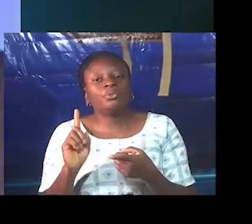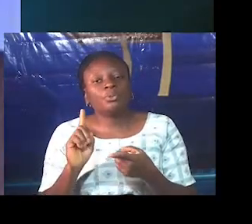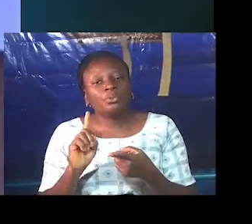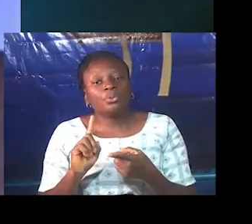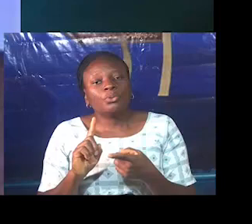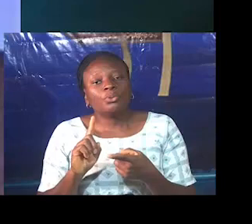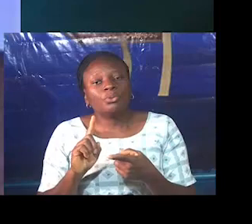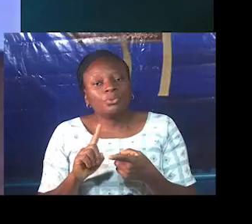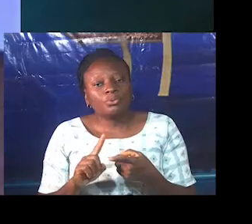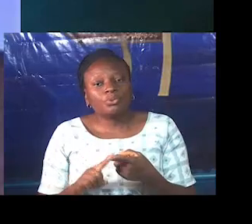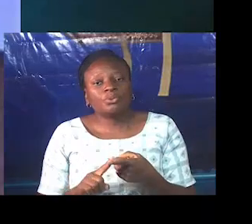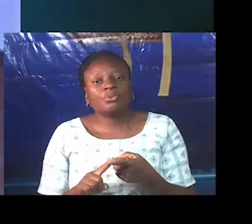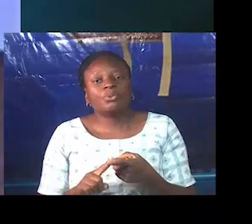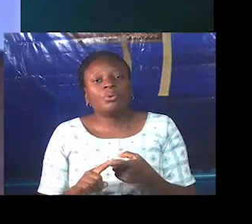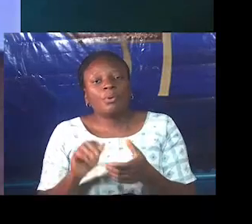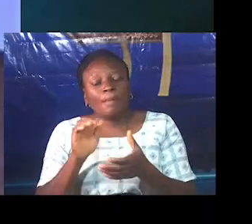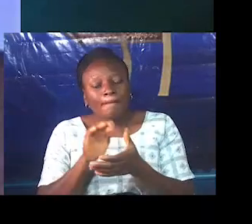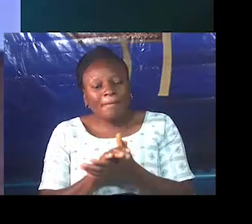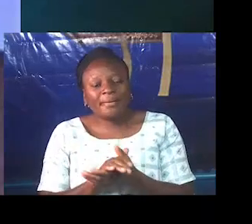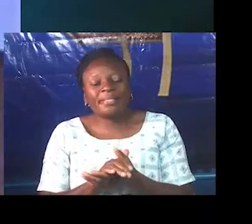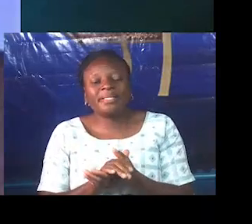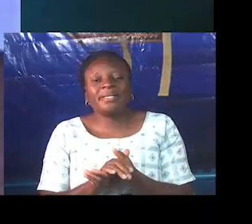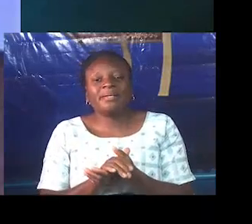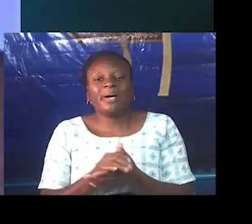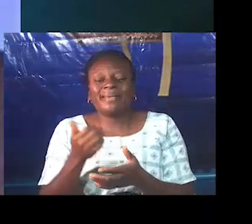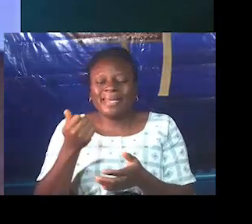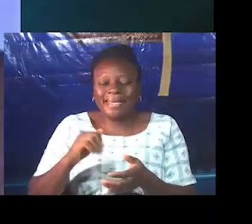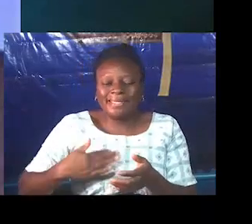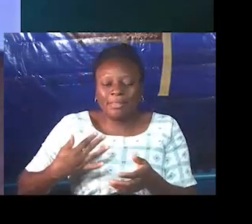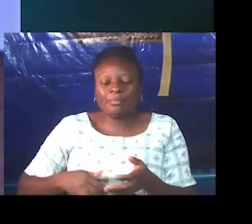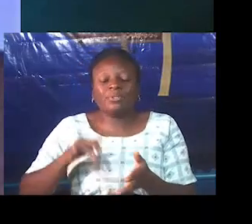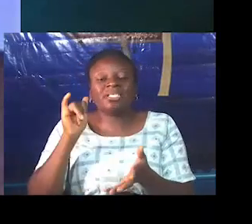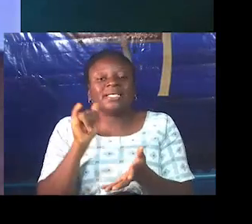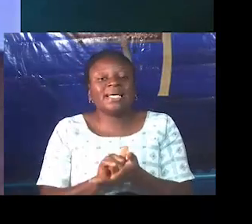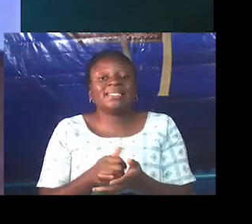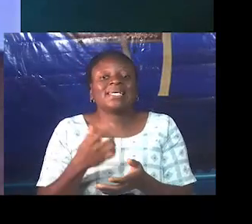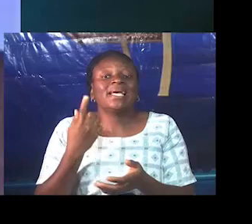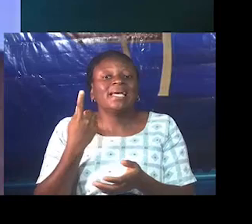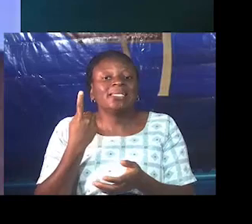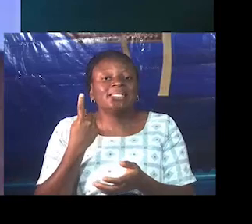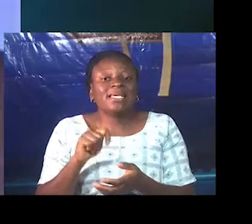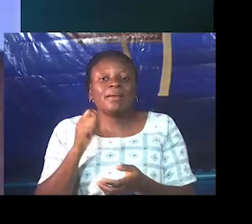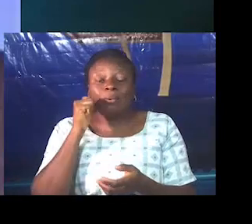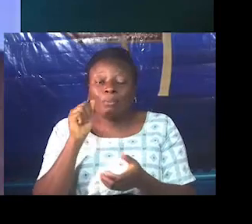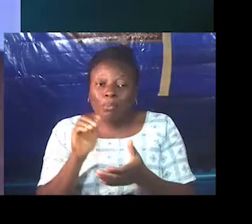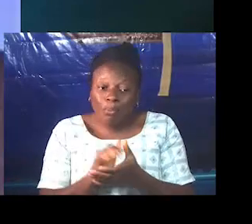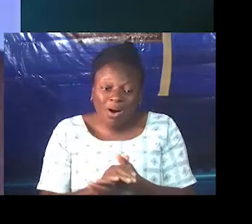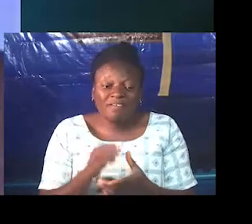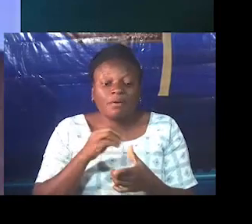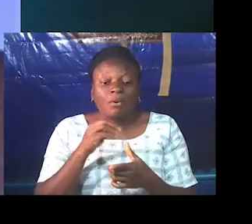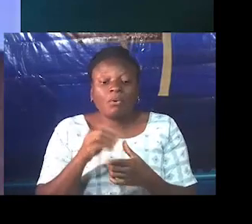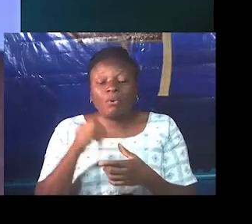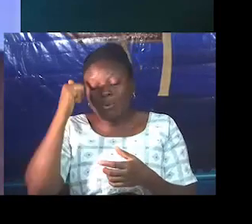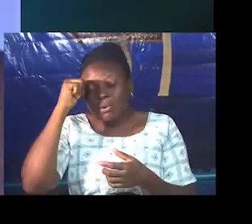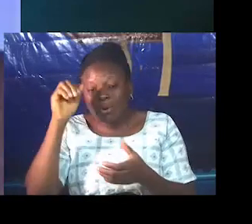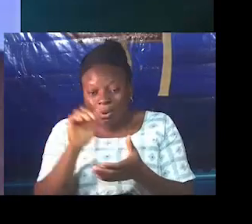still alive is not marriable. You don't even need to pray about it. You don't need to reconsider